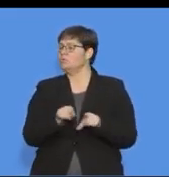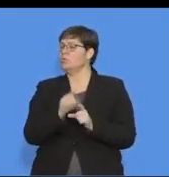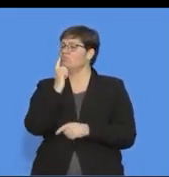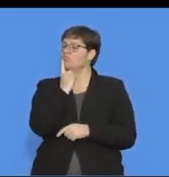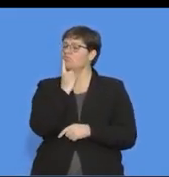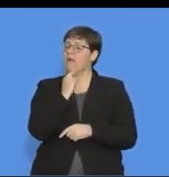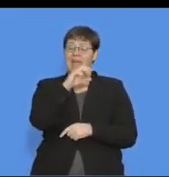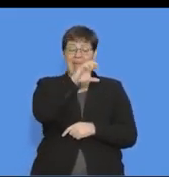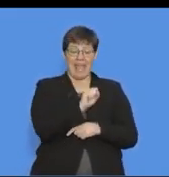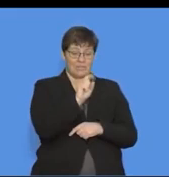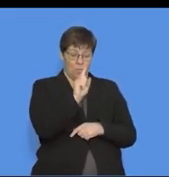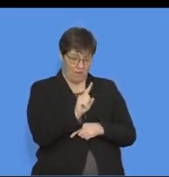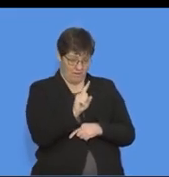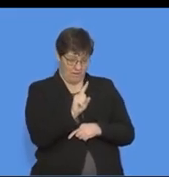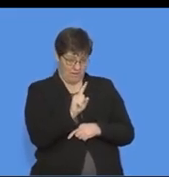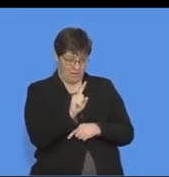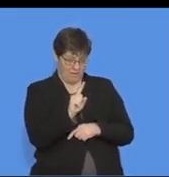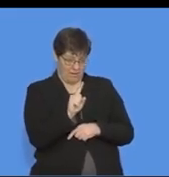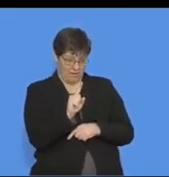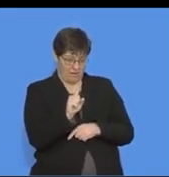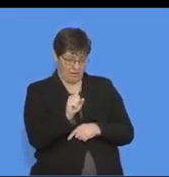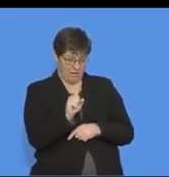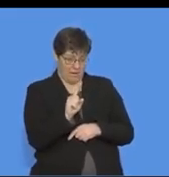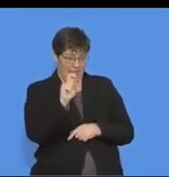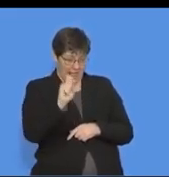if S1 is equals to